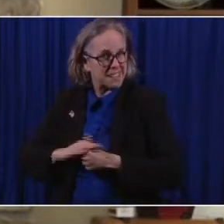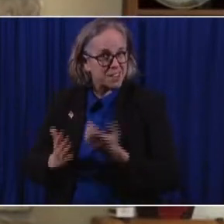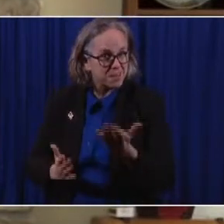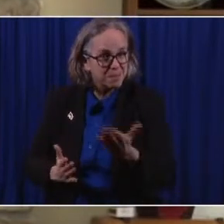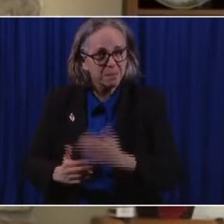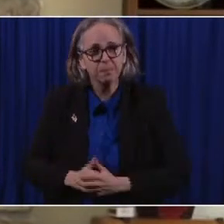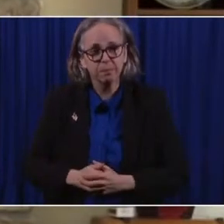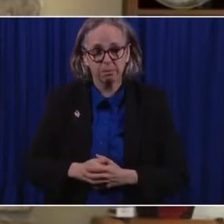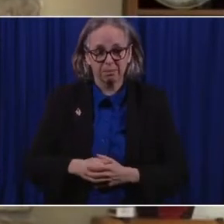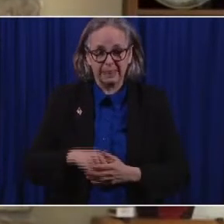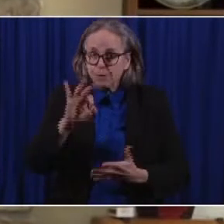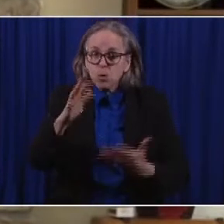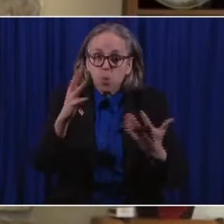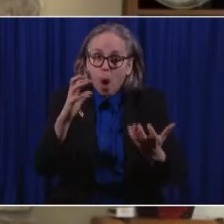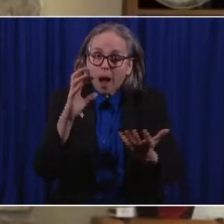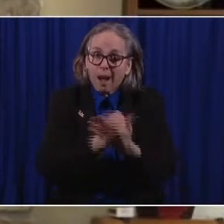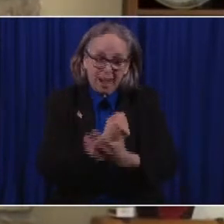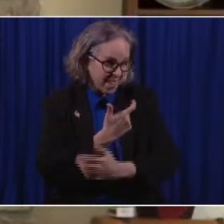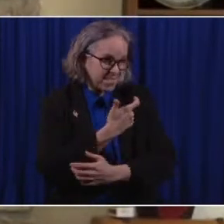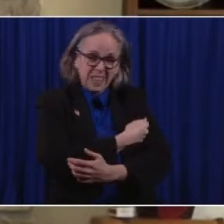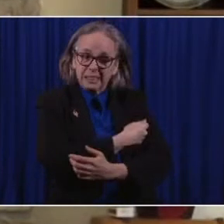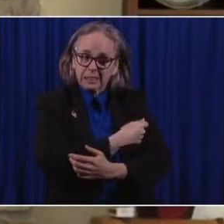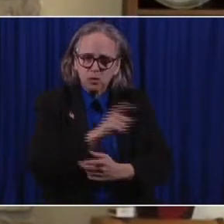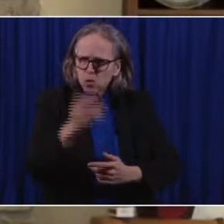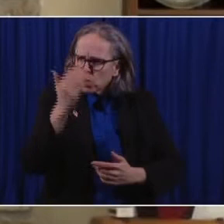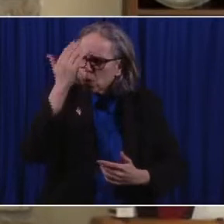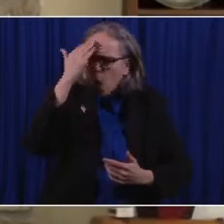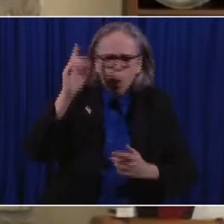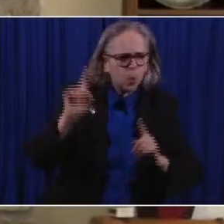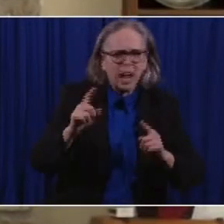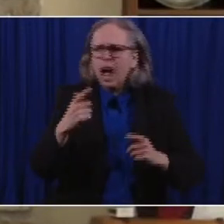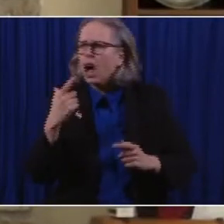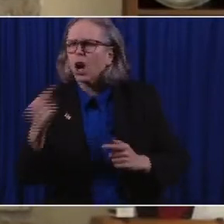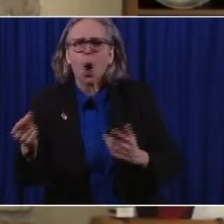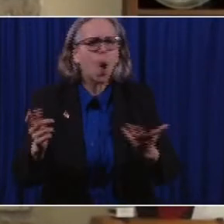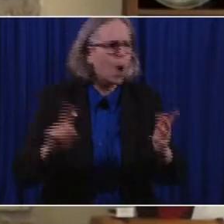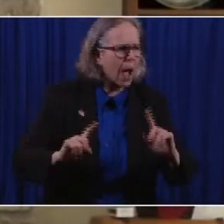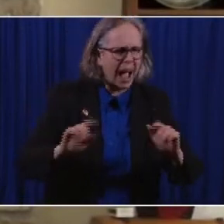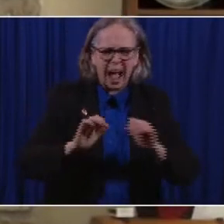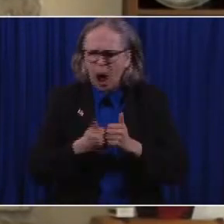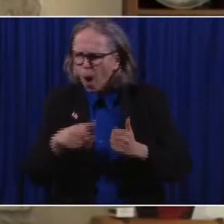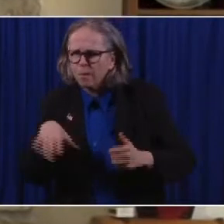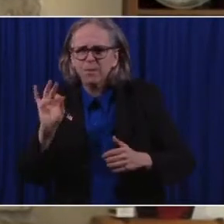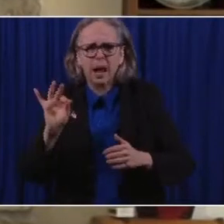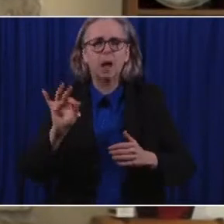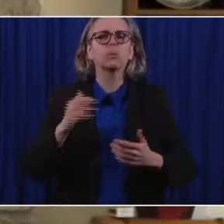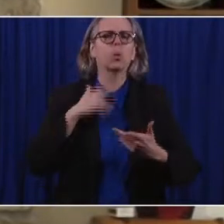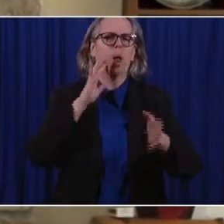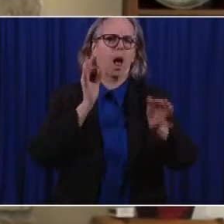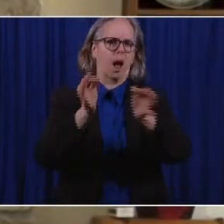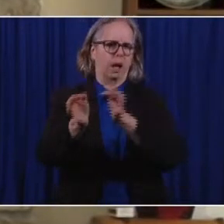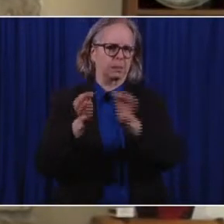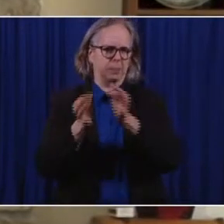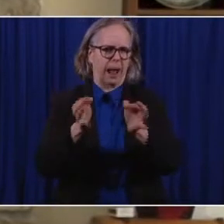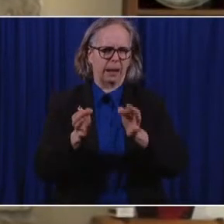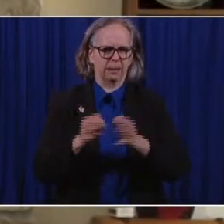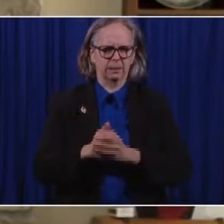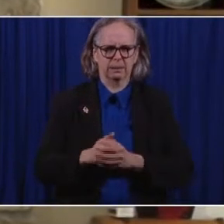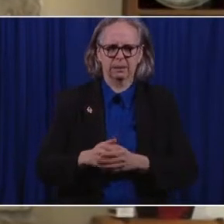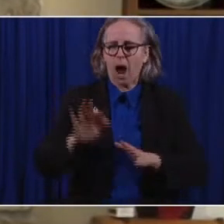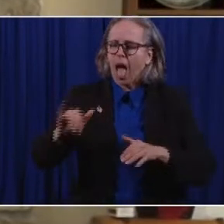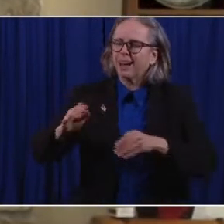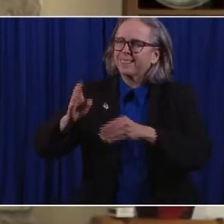not done. Local health departments, some of them announced yesterday the locations that would have the vaccine in their